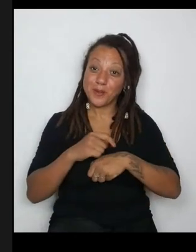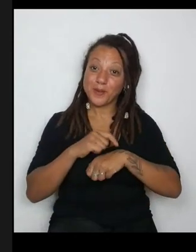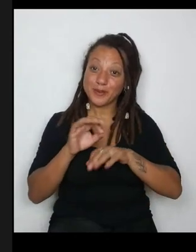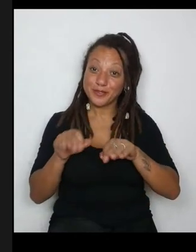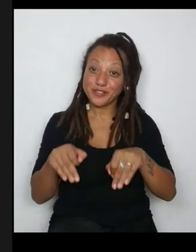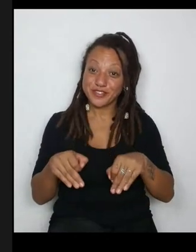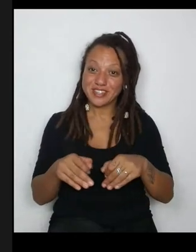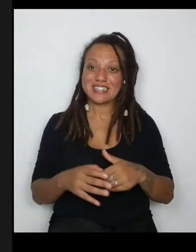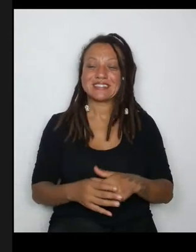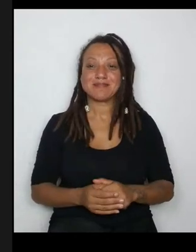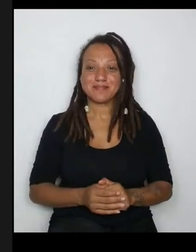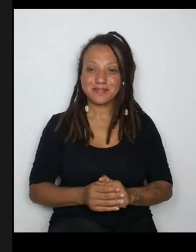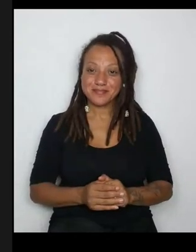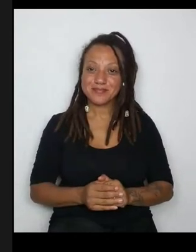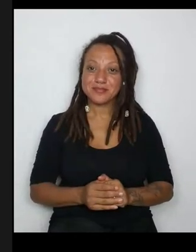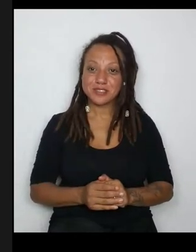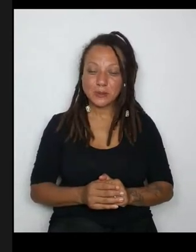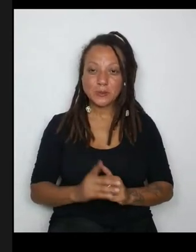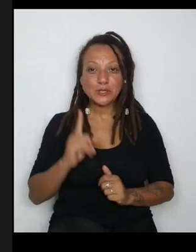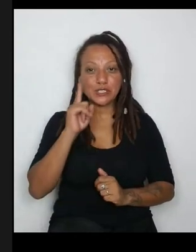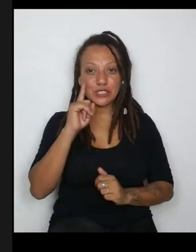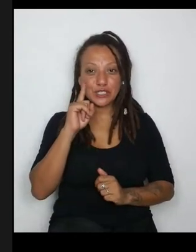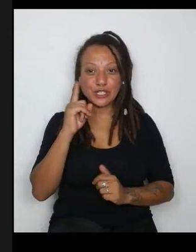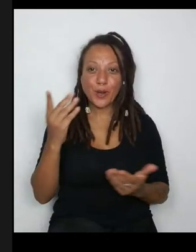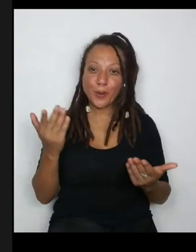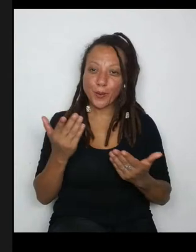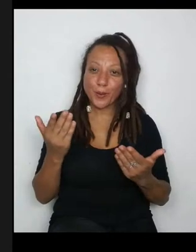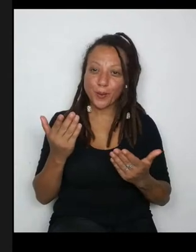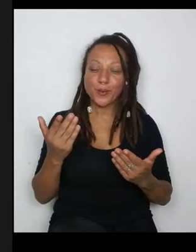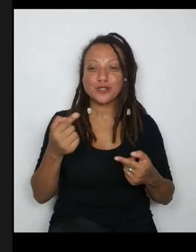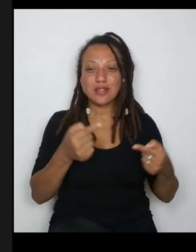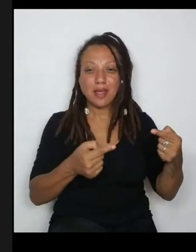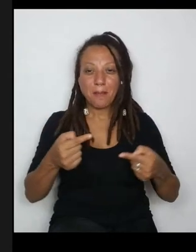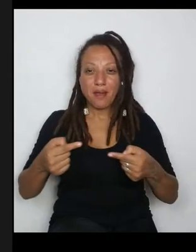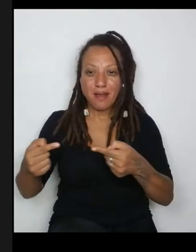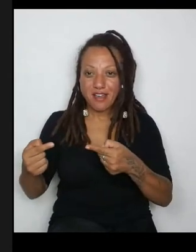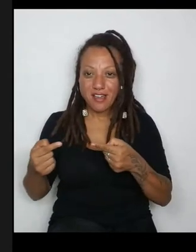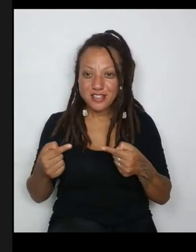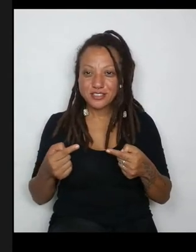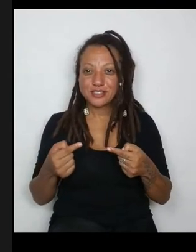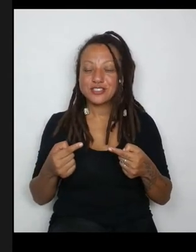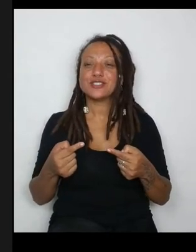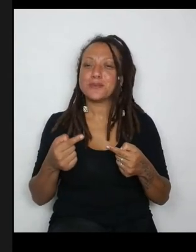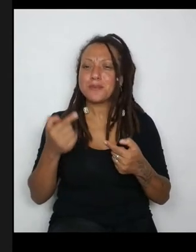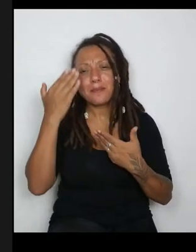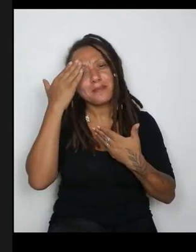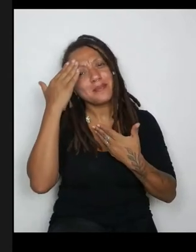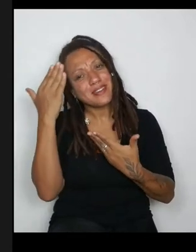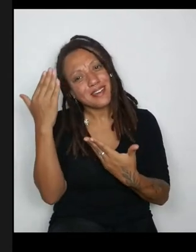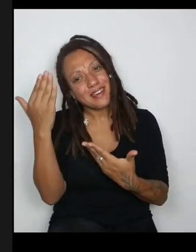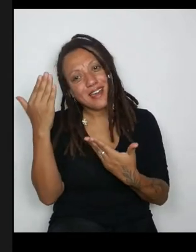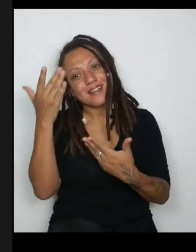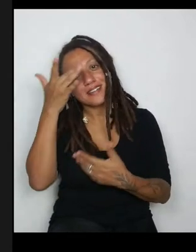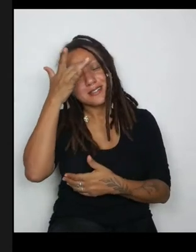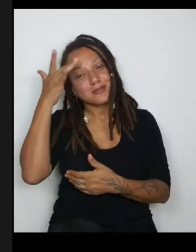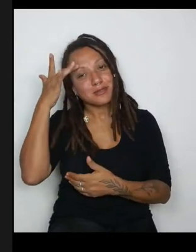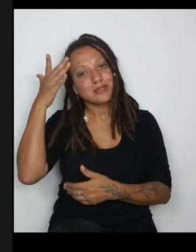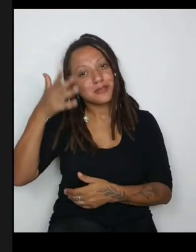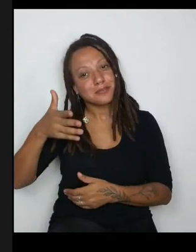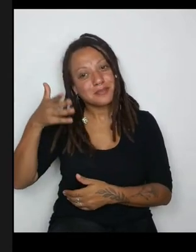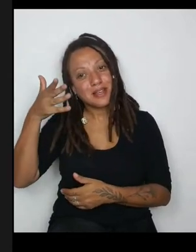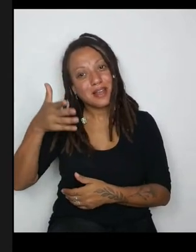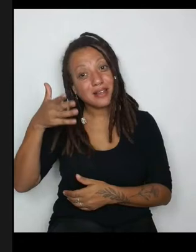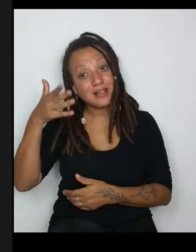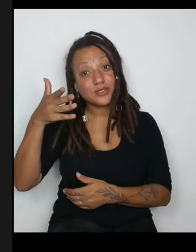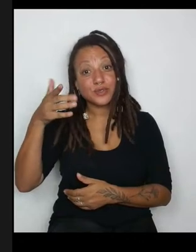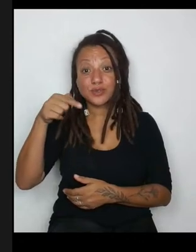all right so we are reaching the end of our panel and our seminar as well thank you very much